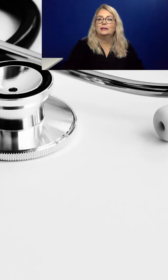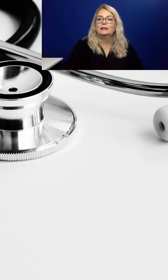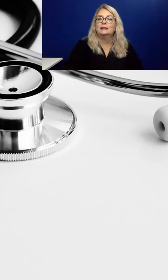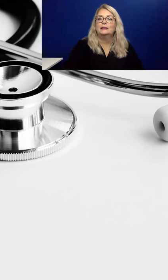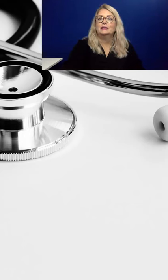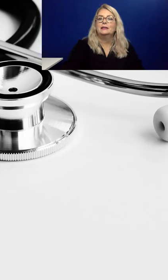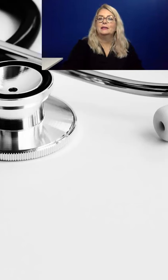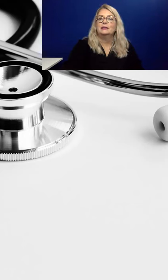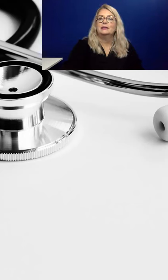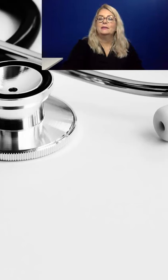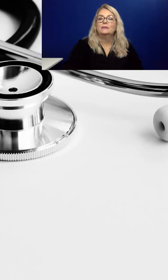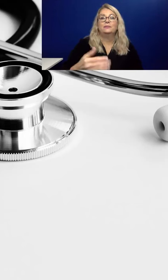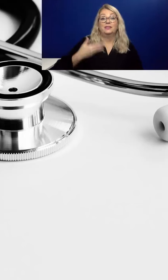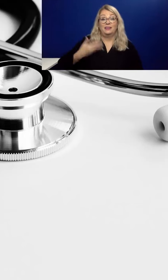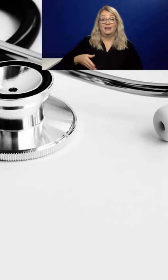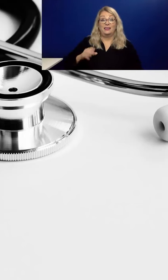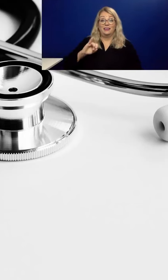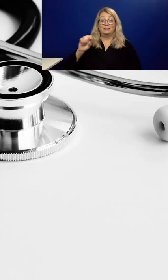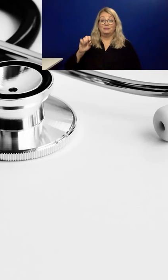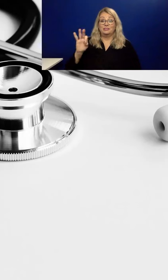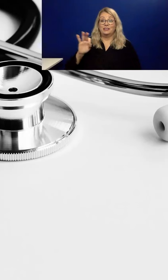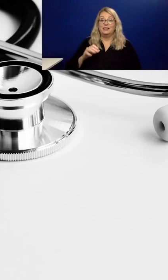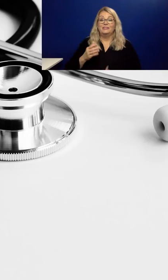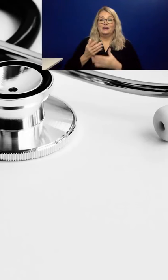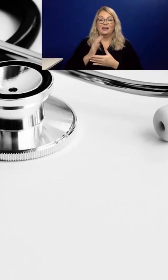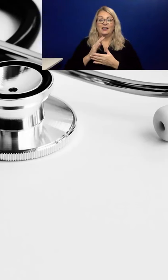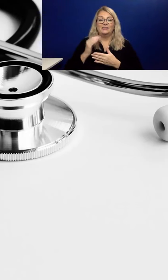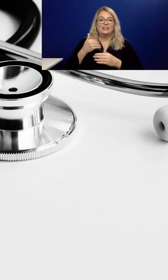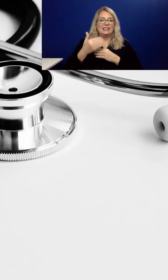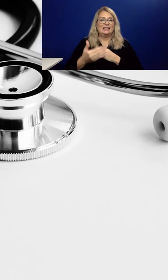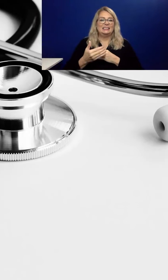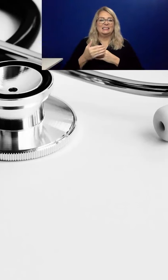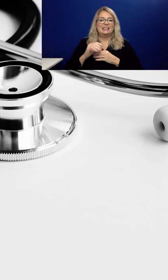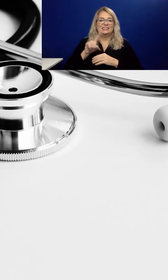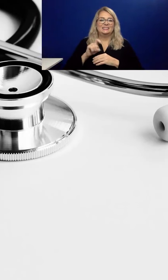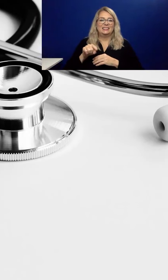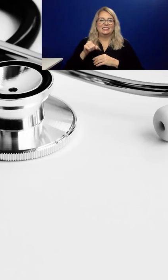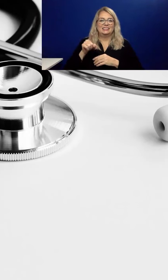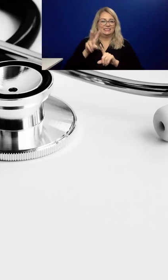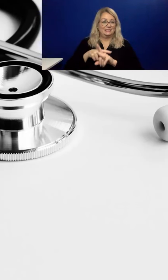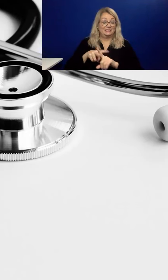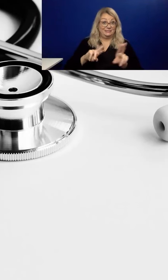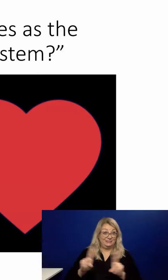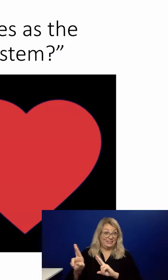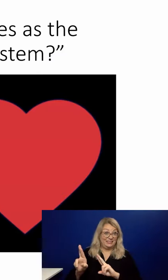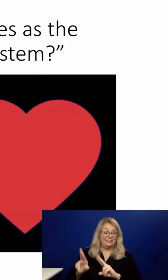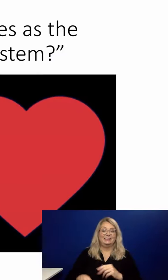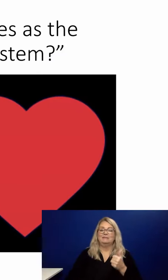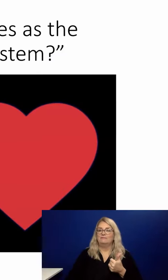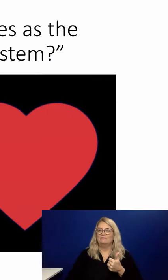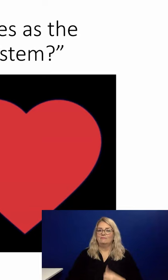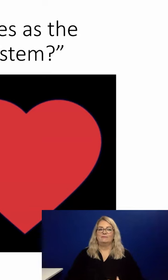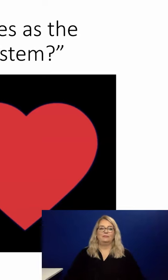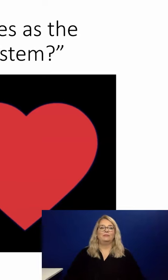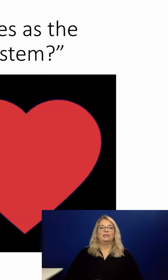Jeffrey? Yes. All right. You get the next trivia question. Okay. You ready? Sure.